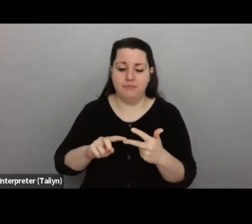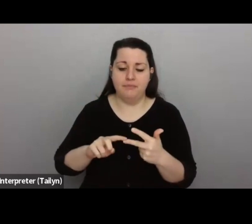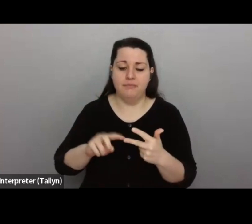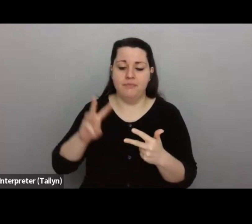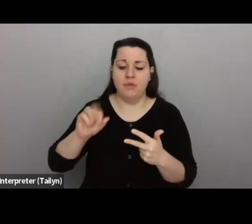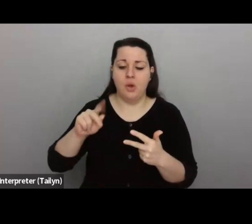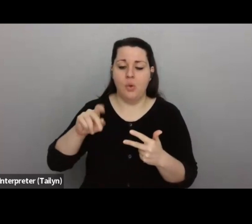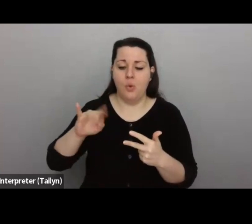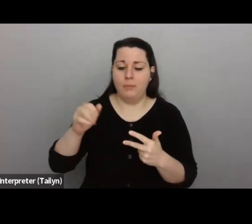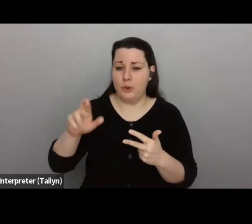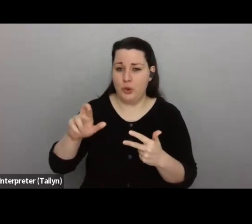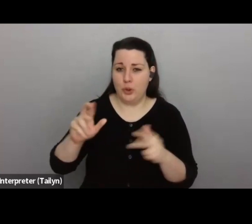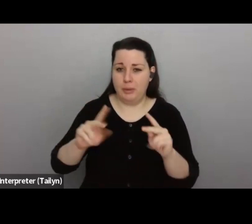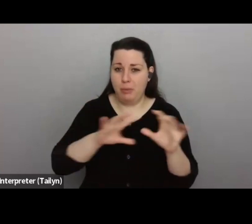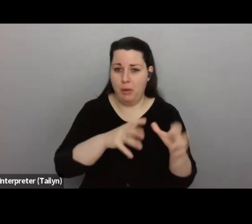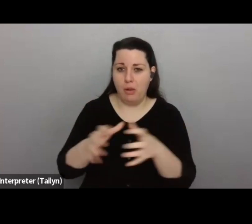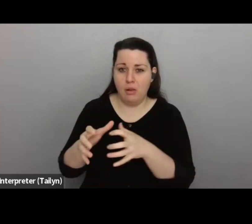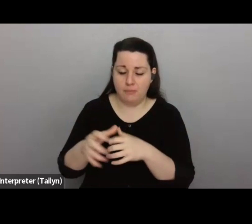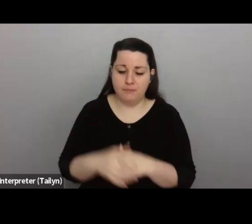and Wappinger people.